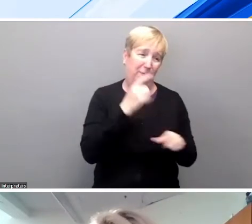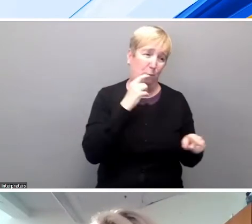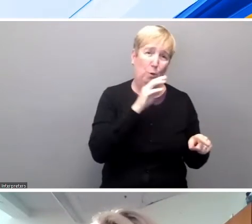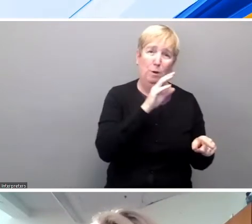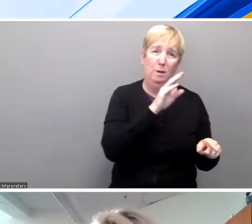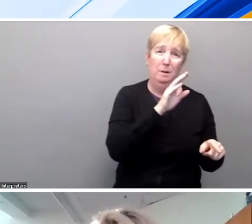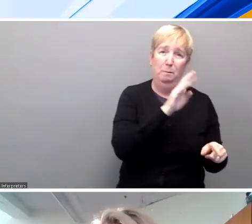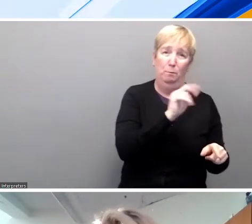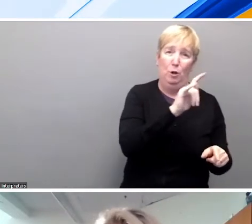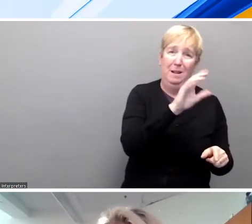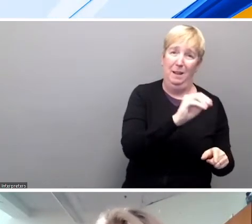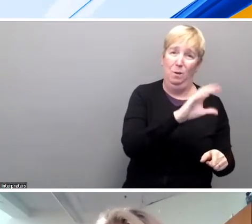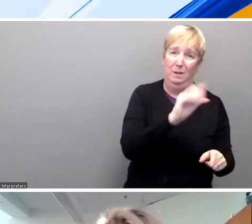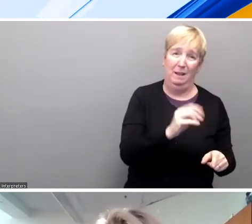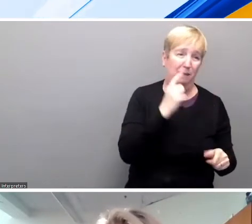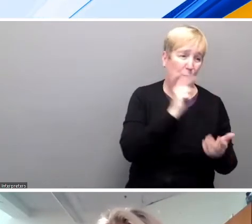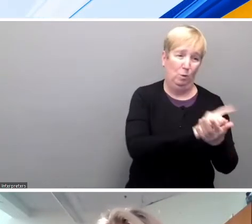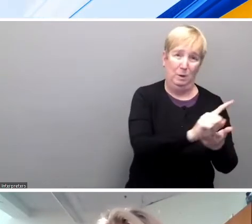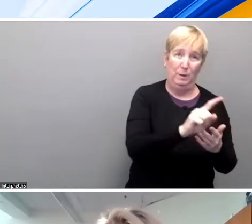for the next week.